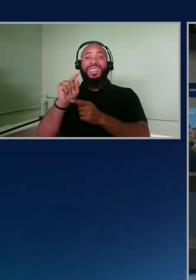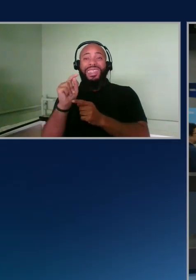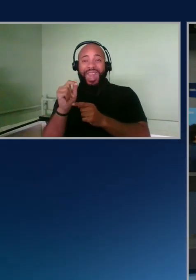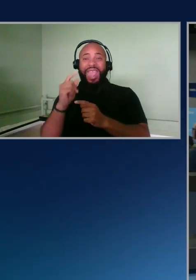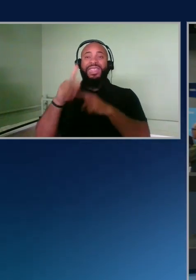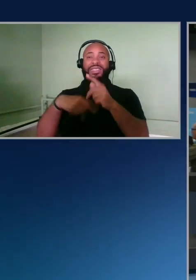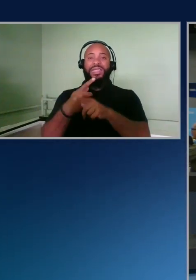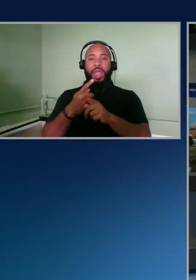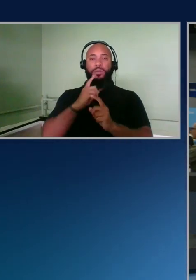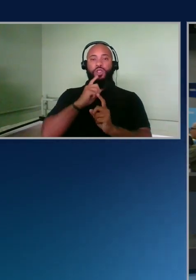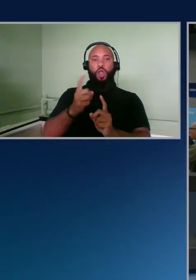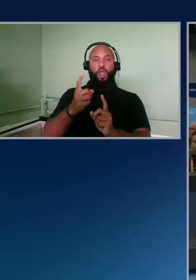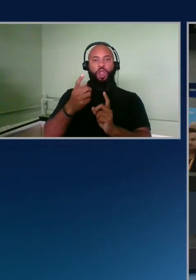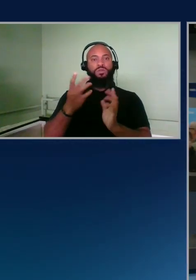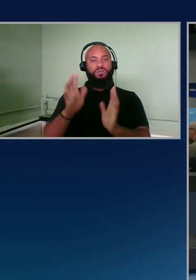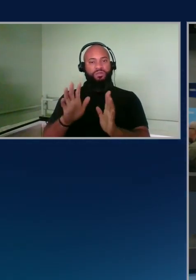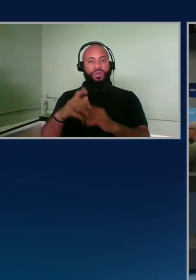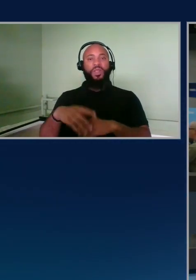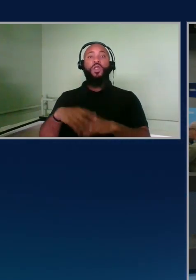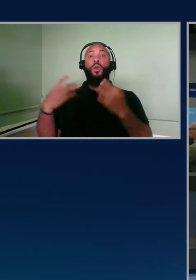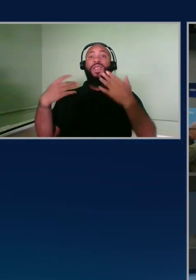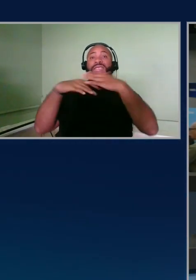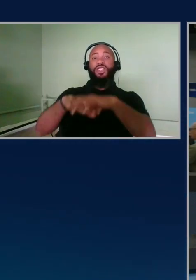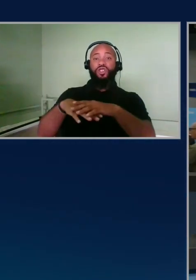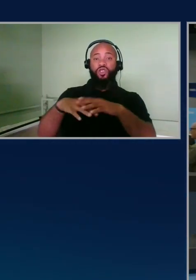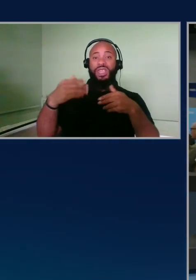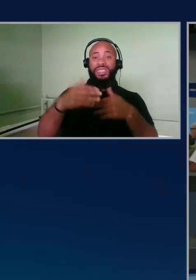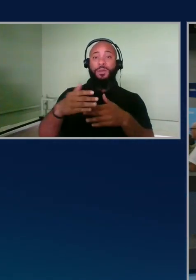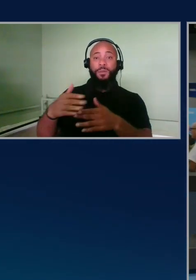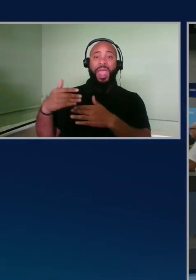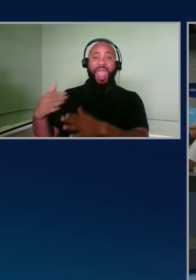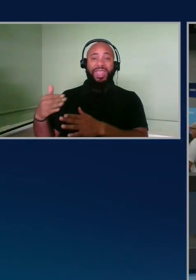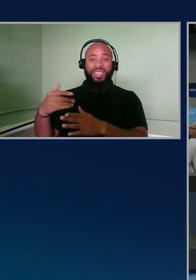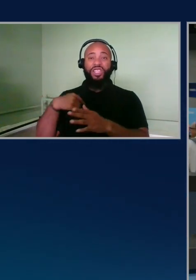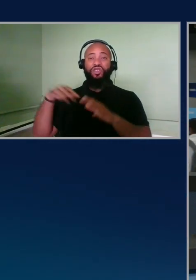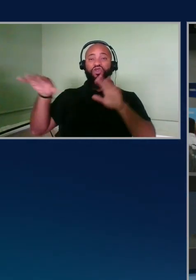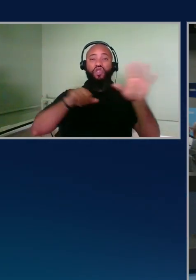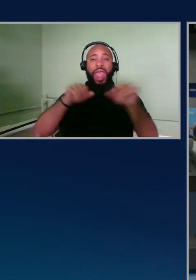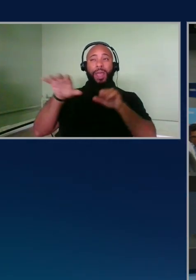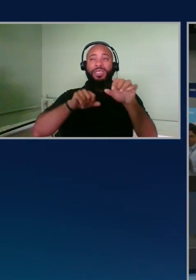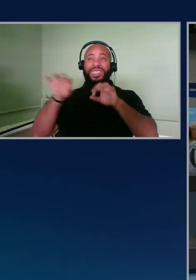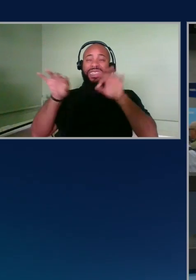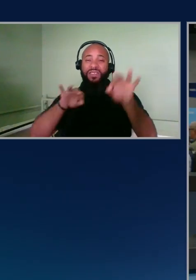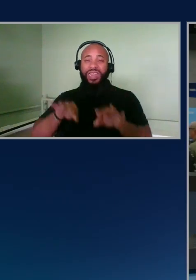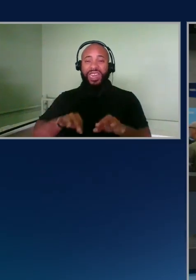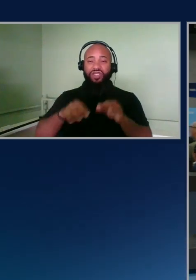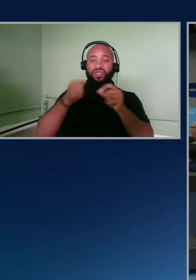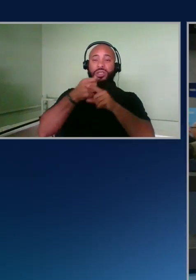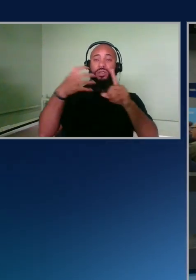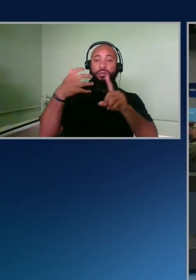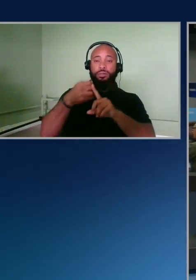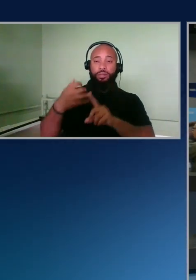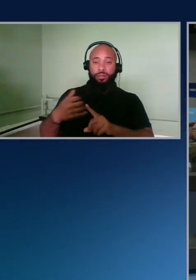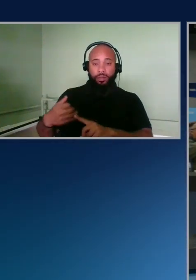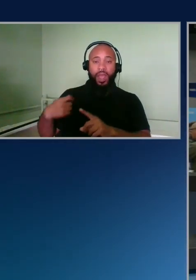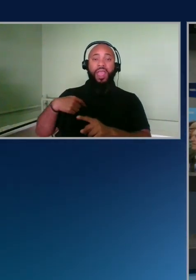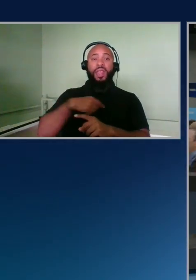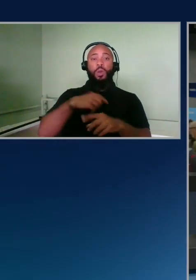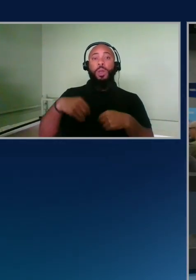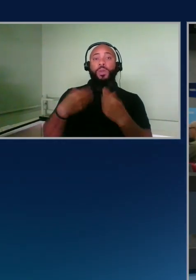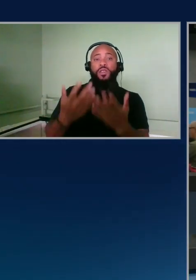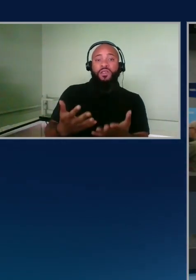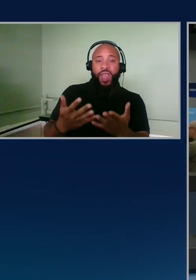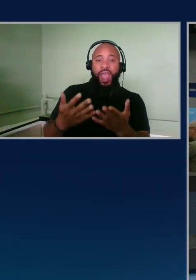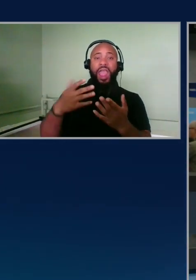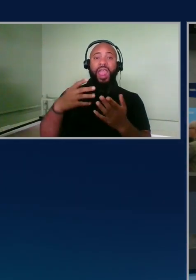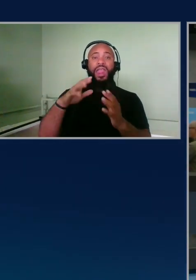that definition and we provide a way to do out-of-the-box dashboards and visualizations. You install those and you're able to query your data. Can we